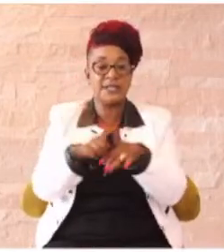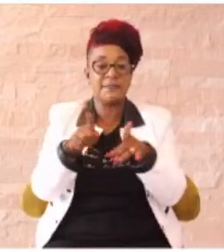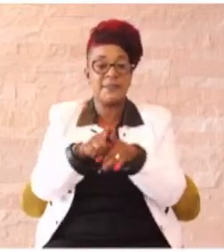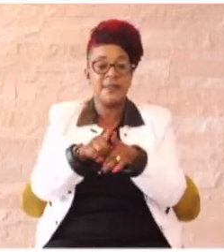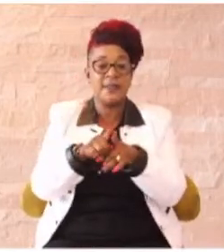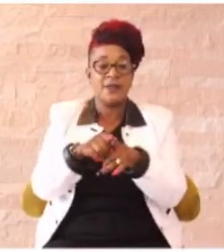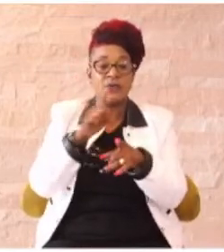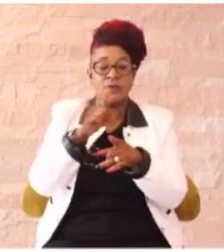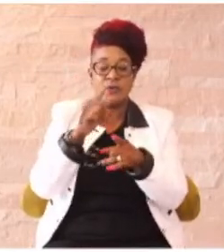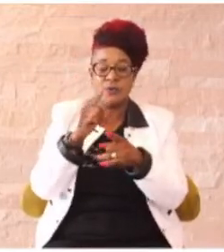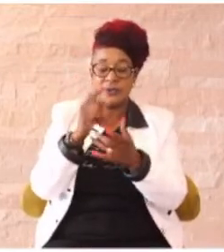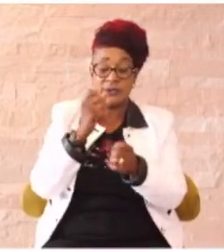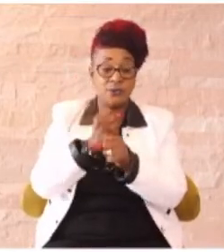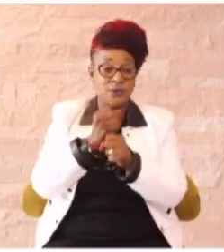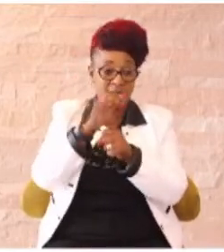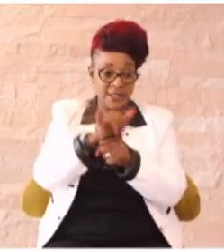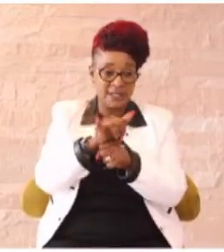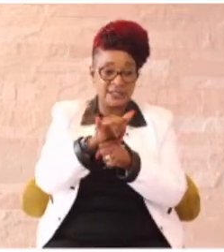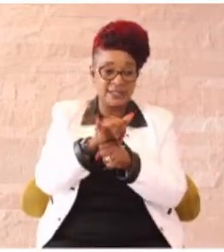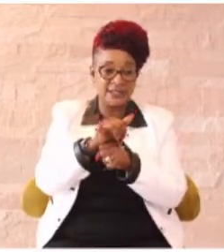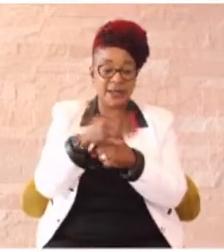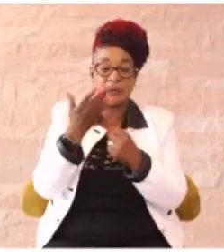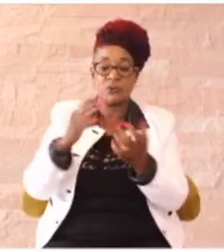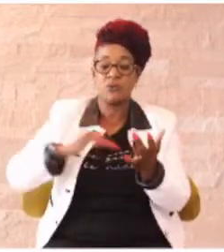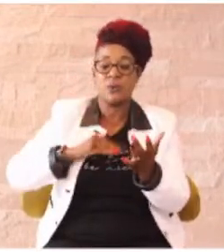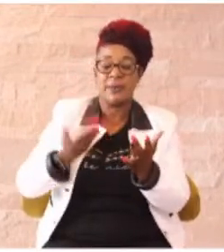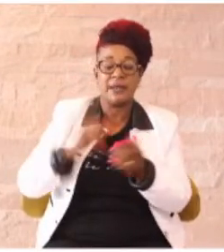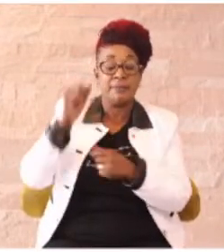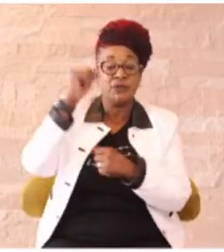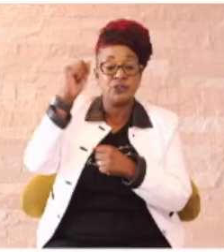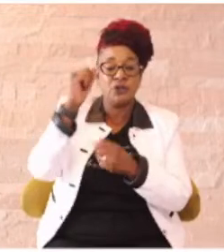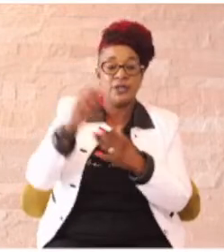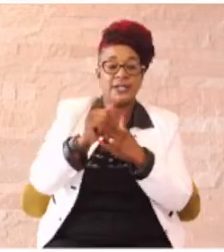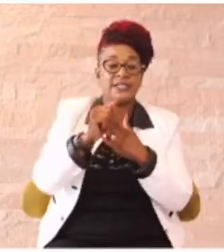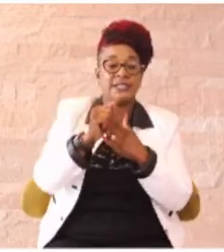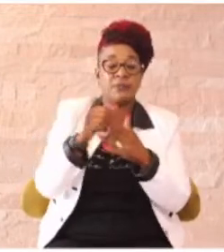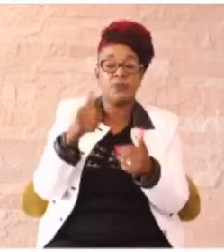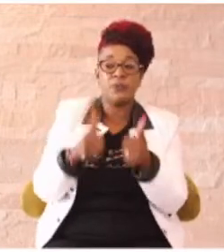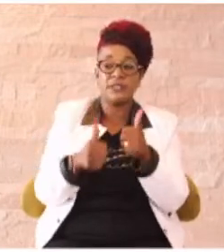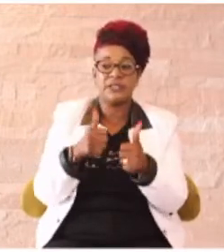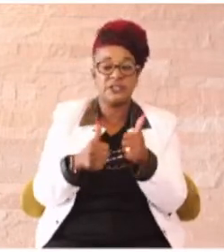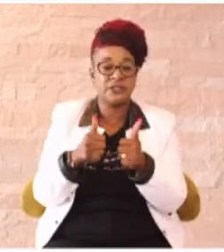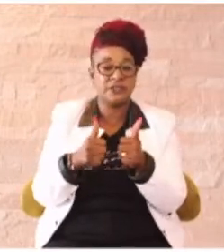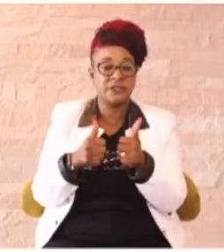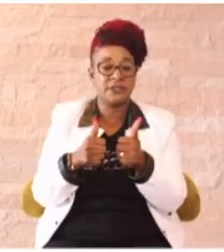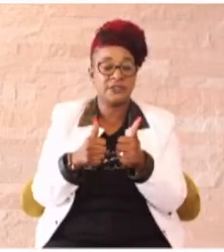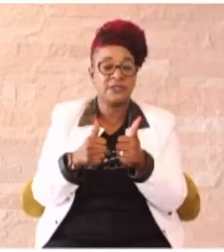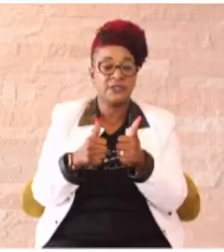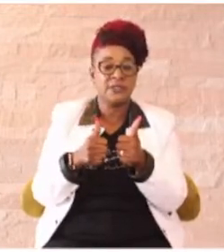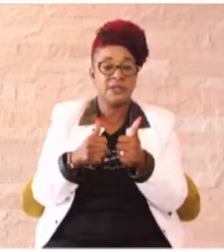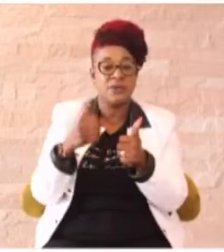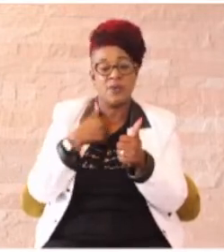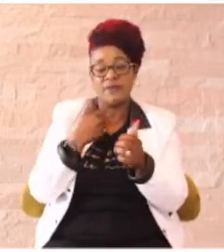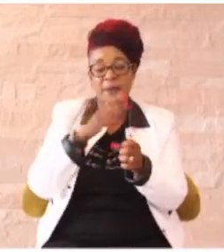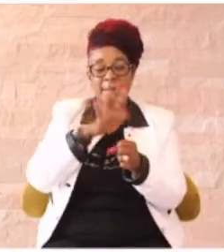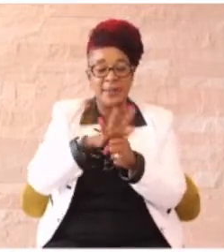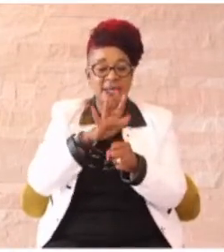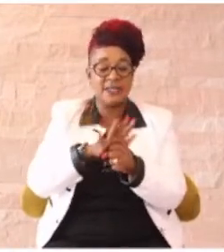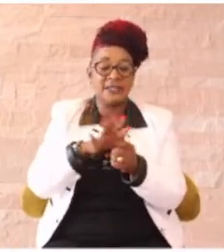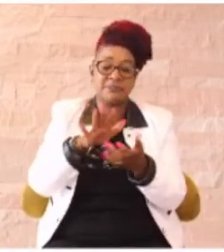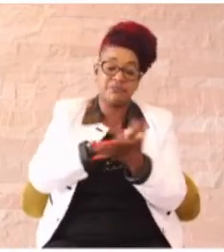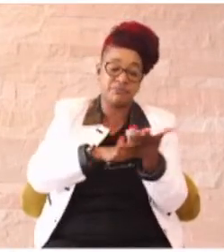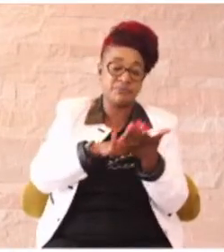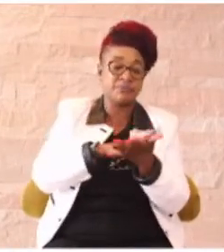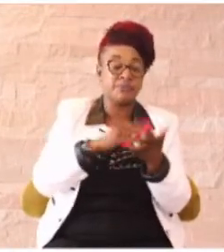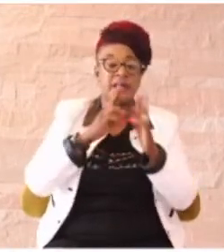very intentional about women in political leadership, which is, so there are many synergies and so many lessons